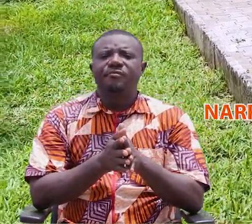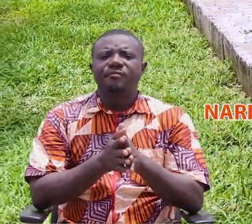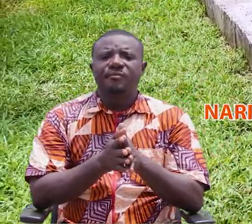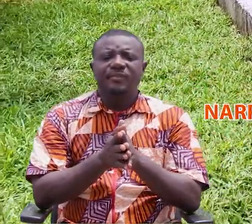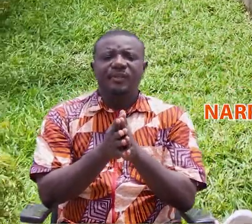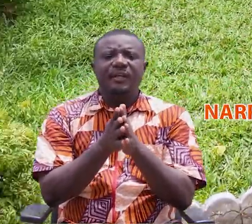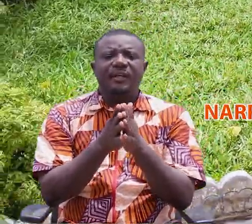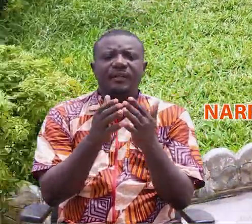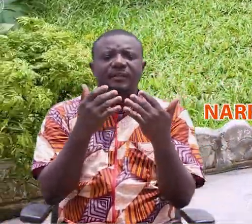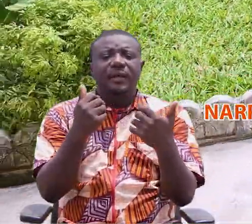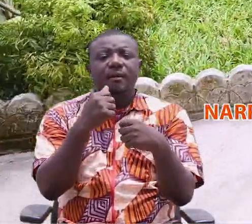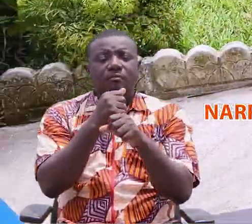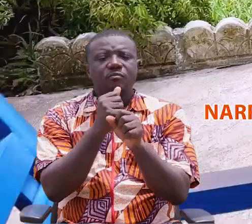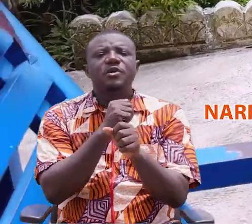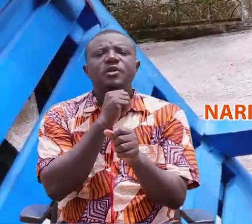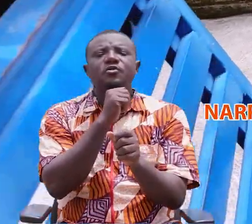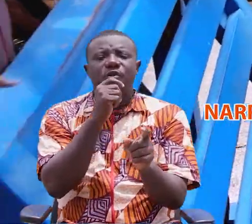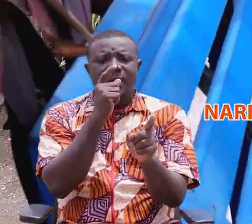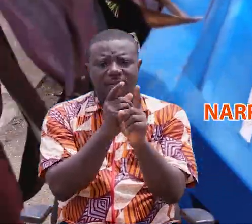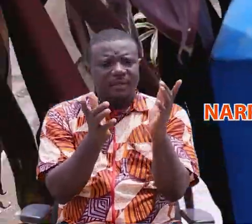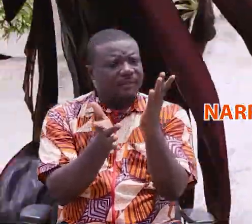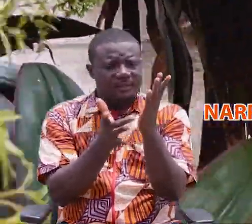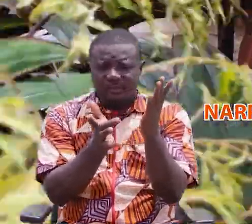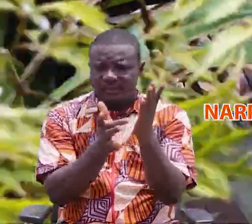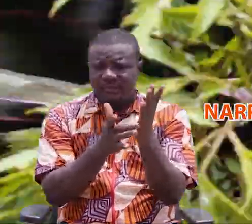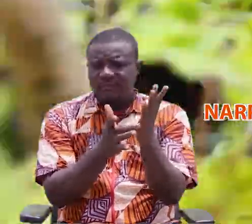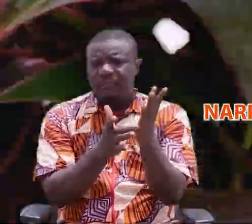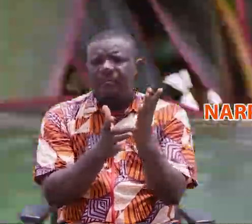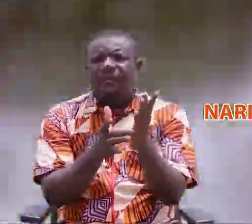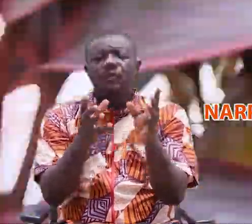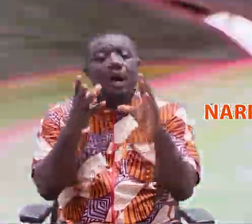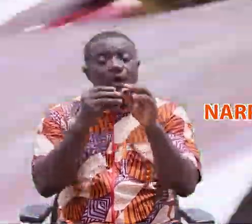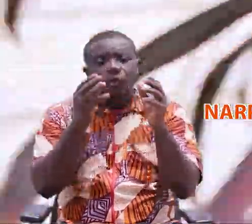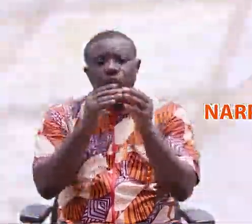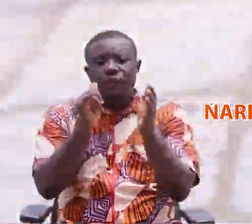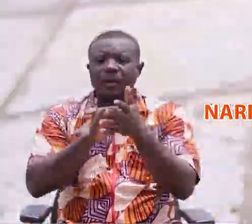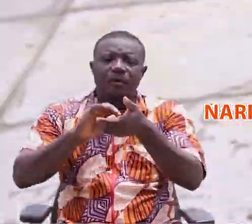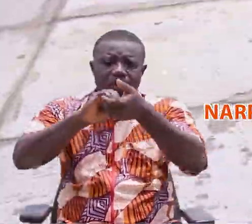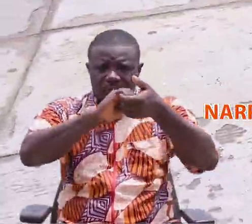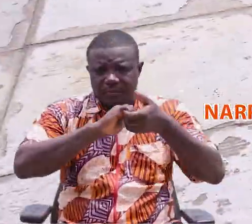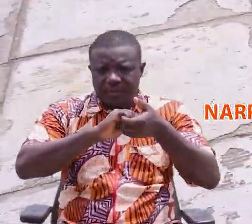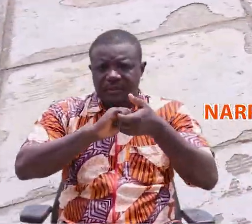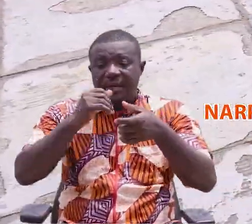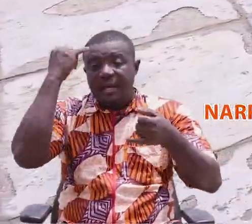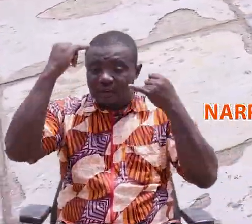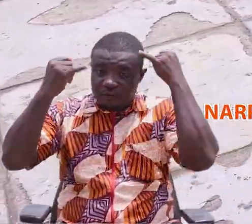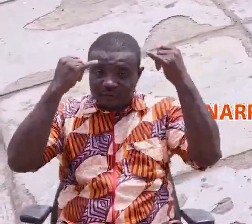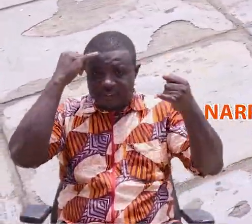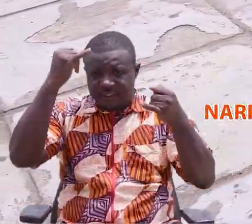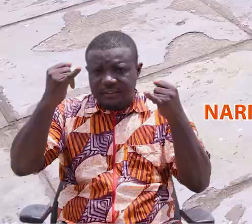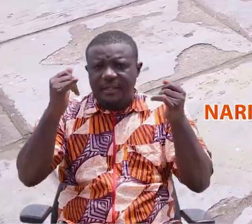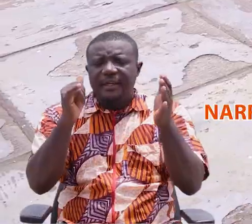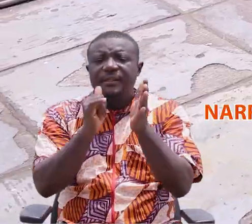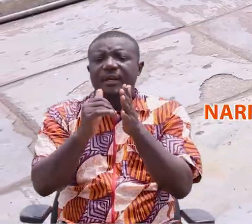The smart cane is more than just a technological device. It's a story of collaboration, innovation, and